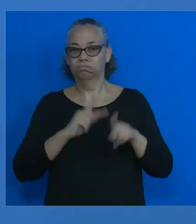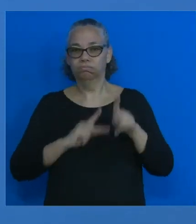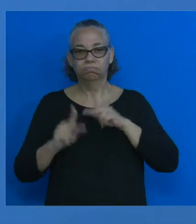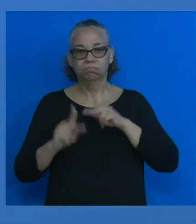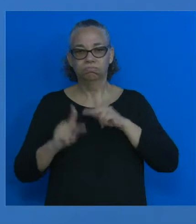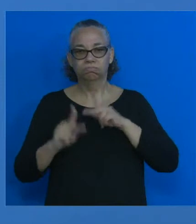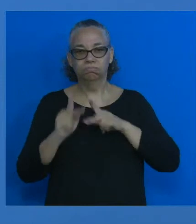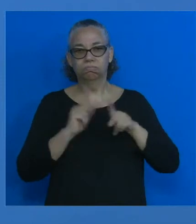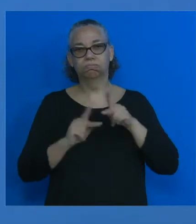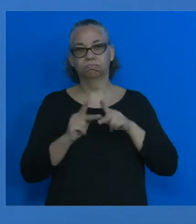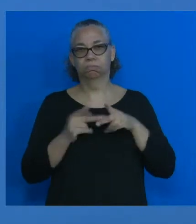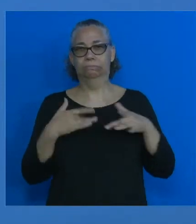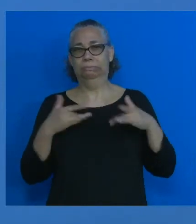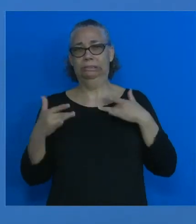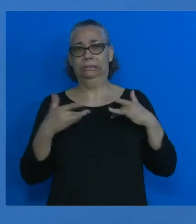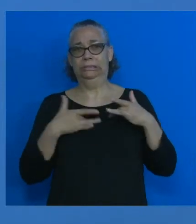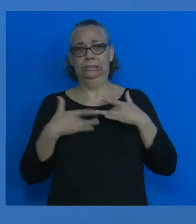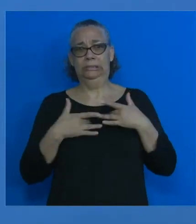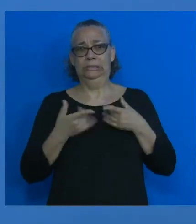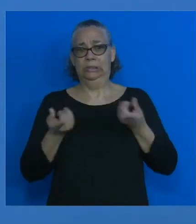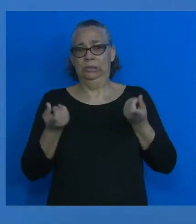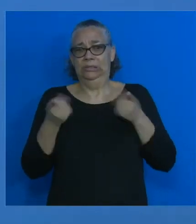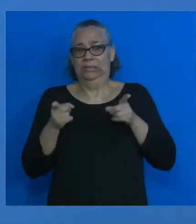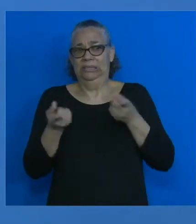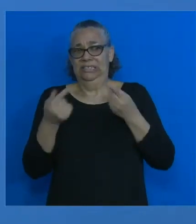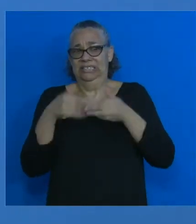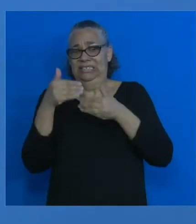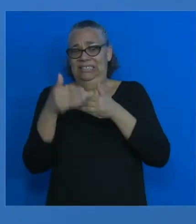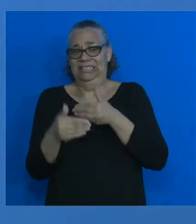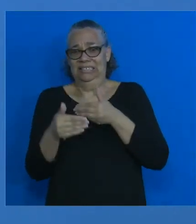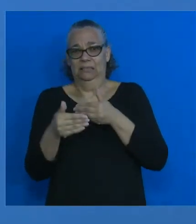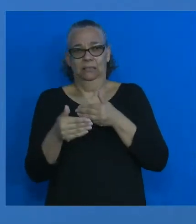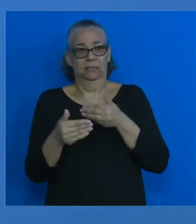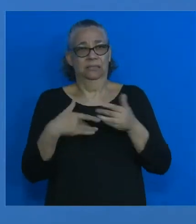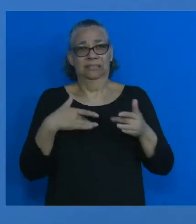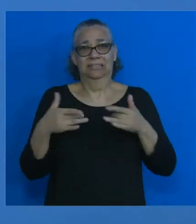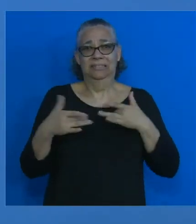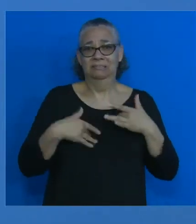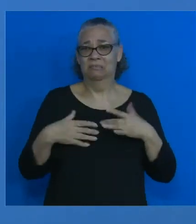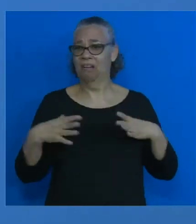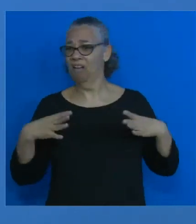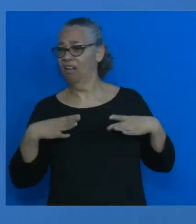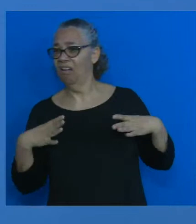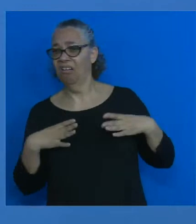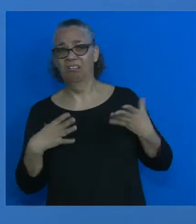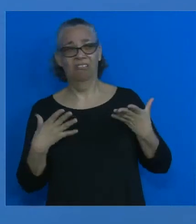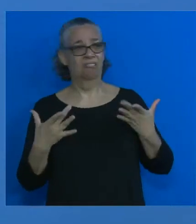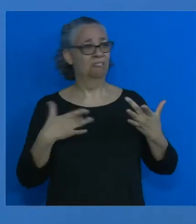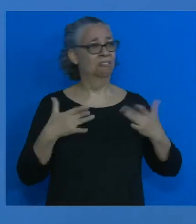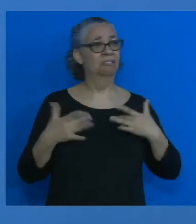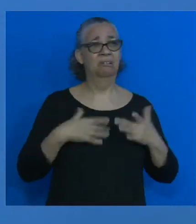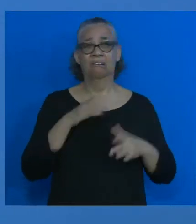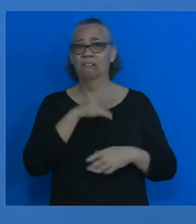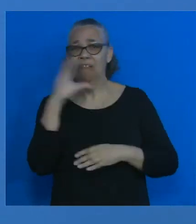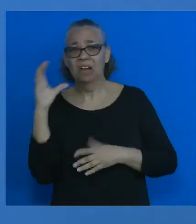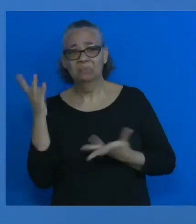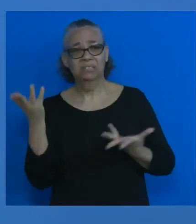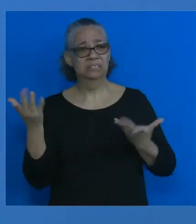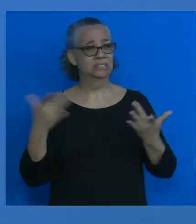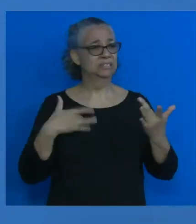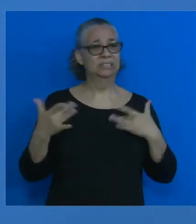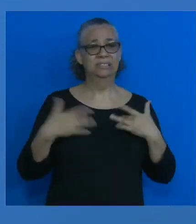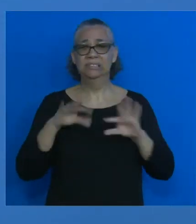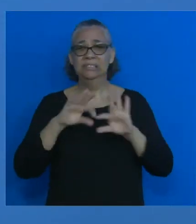concerned about what will happen next. People are concerned about their holidays. People are concerned about Christmas. People are concerned about